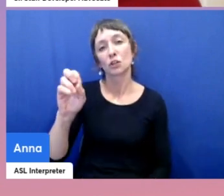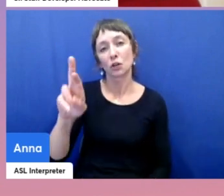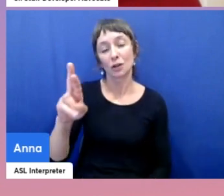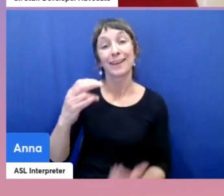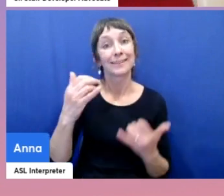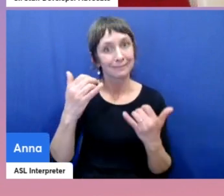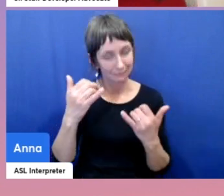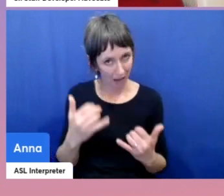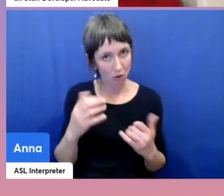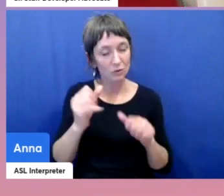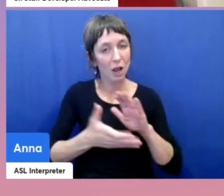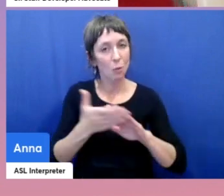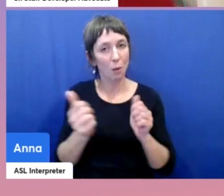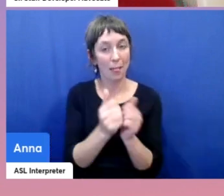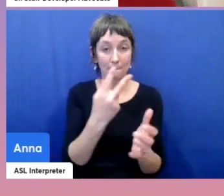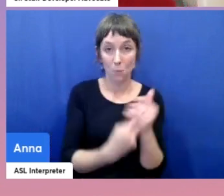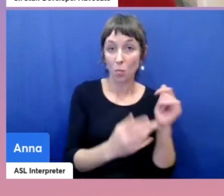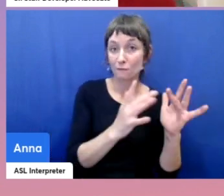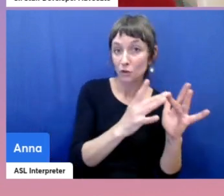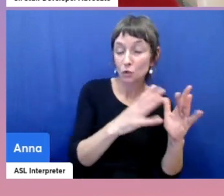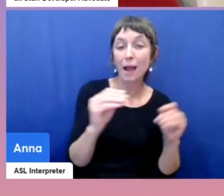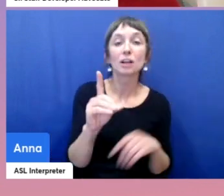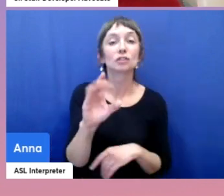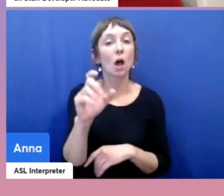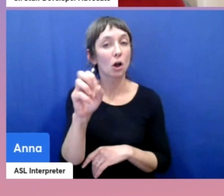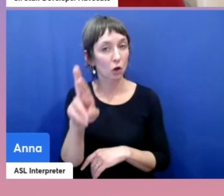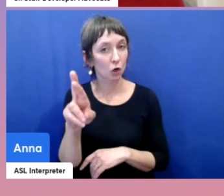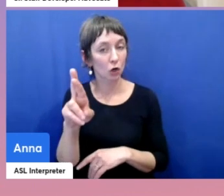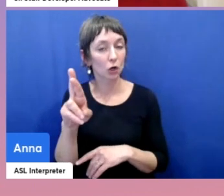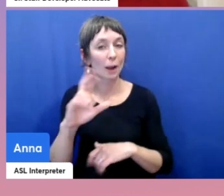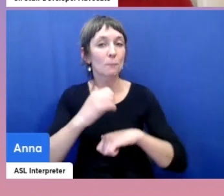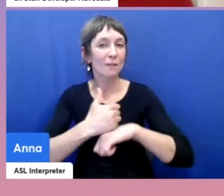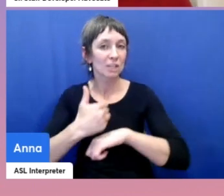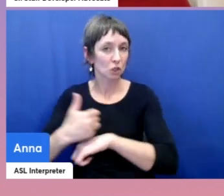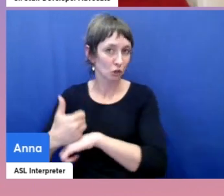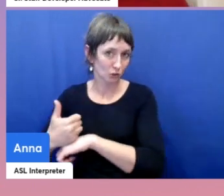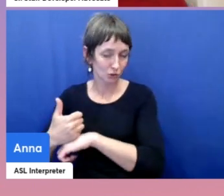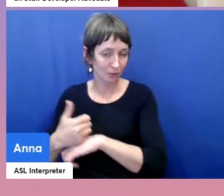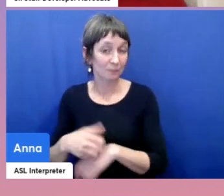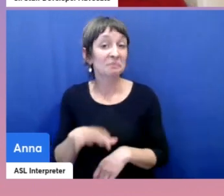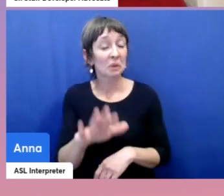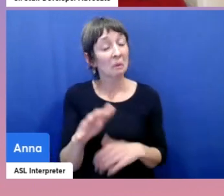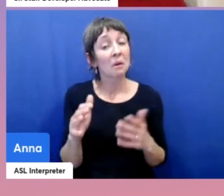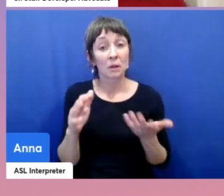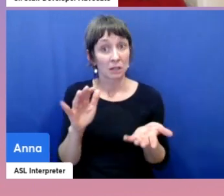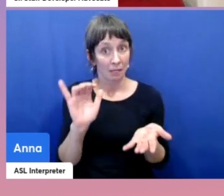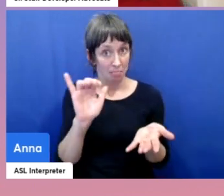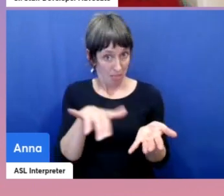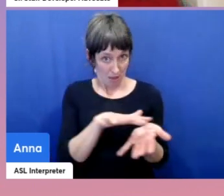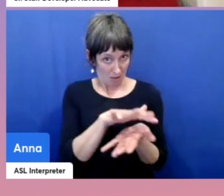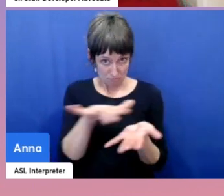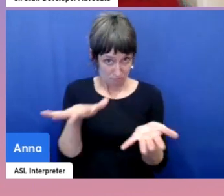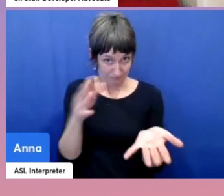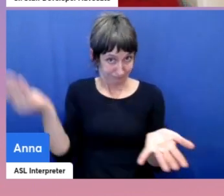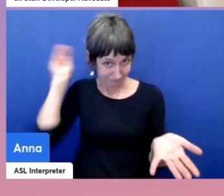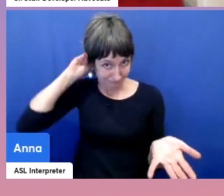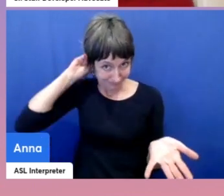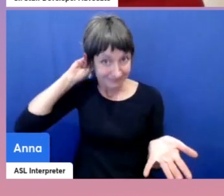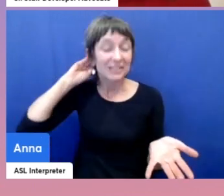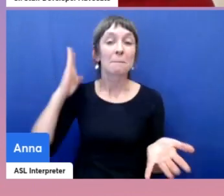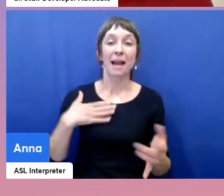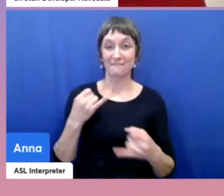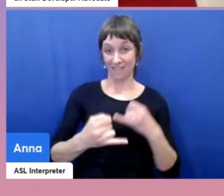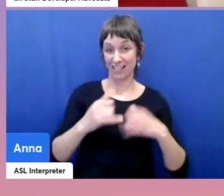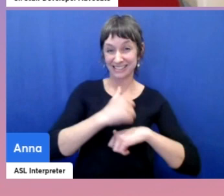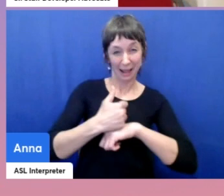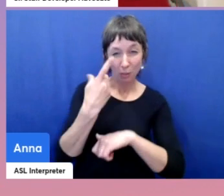run with both VirtualBox and Docker provisioners. So with keeping all this in mind, my final setup would look like this. So